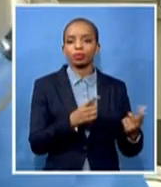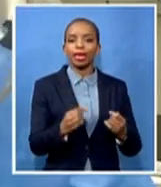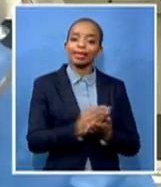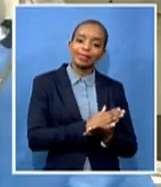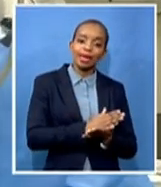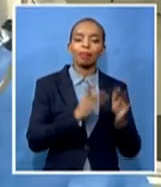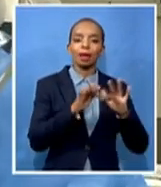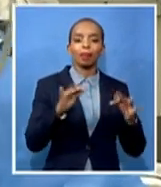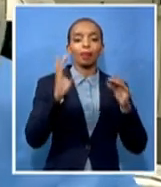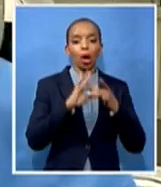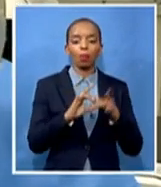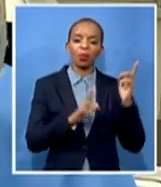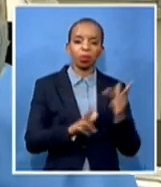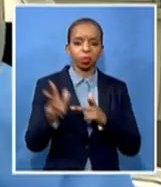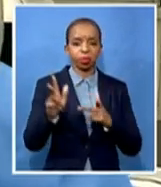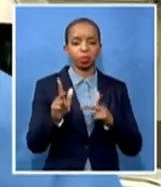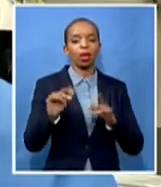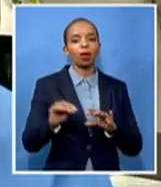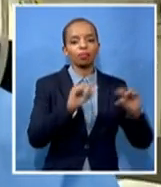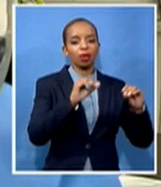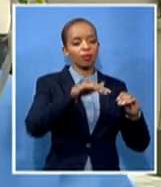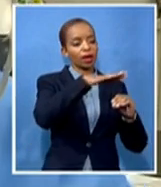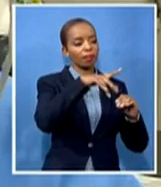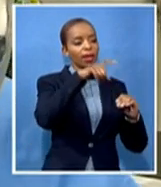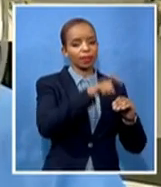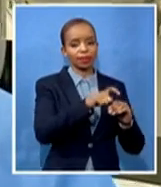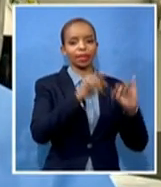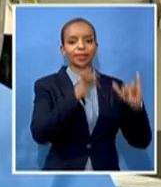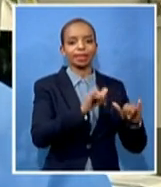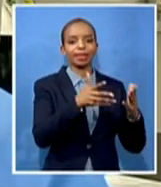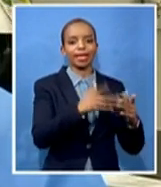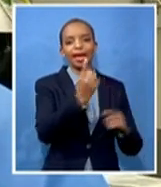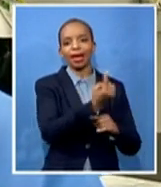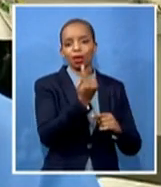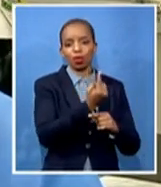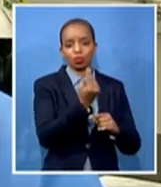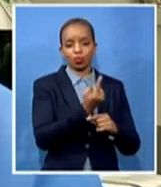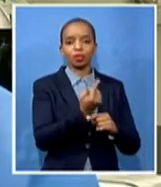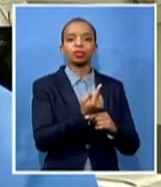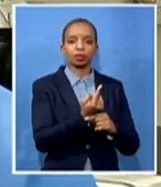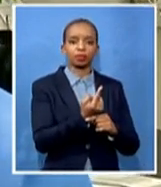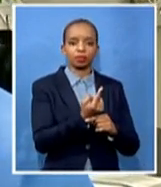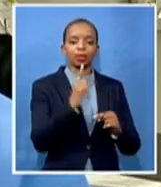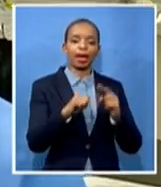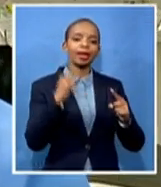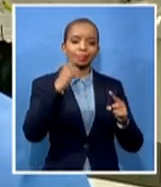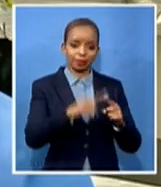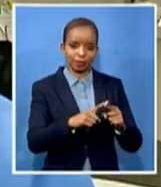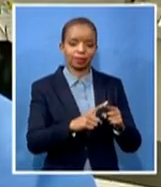where, unfortunately, they've been staying alone. Until awaiting, you know, the curve to sort of